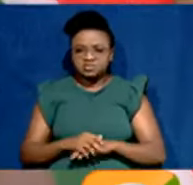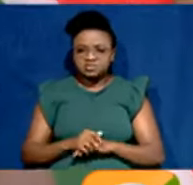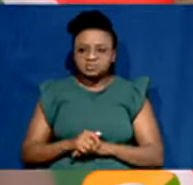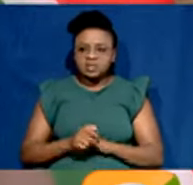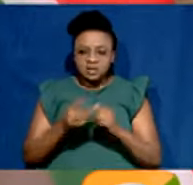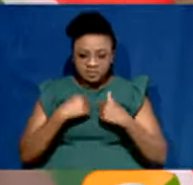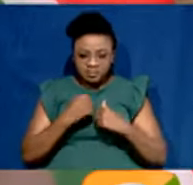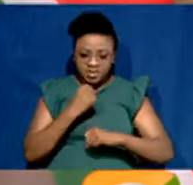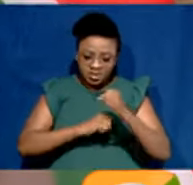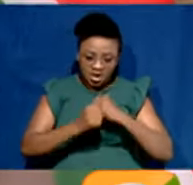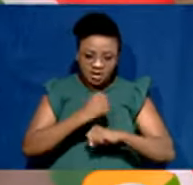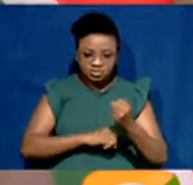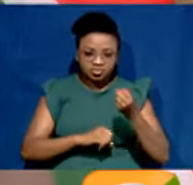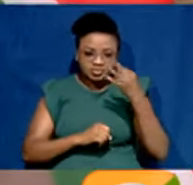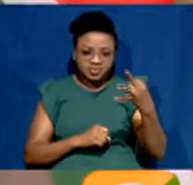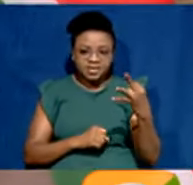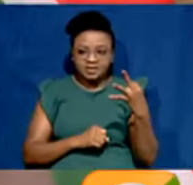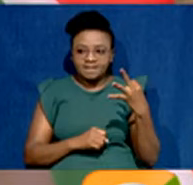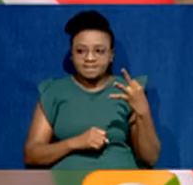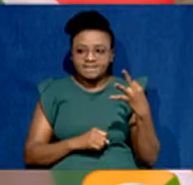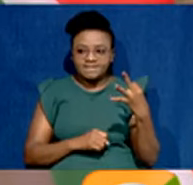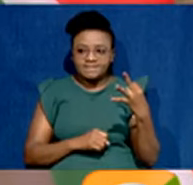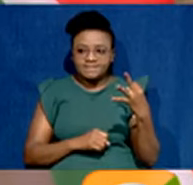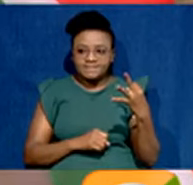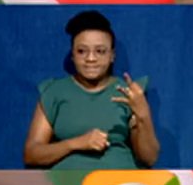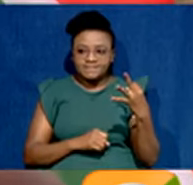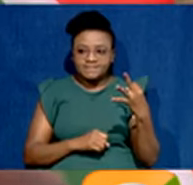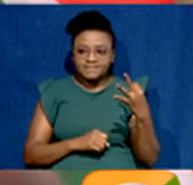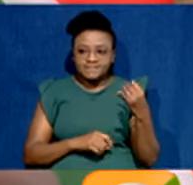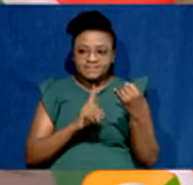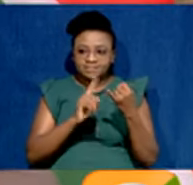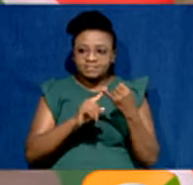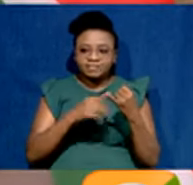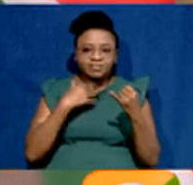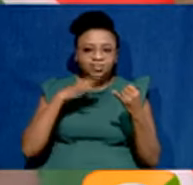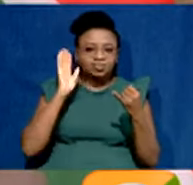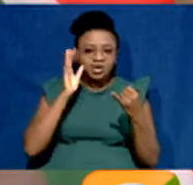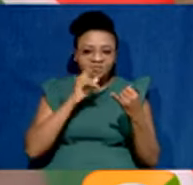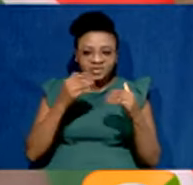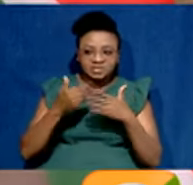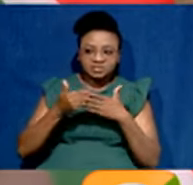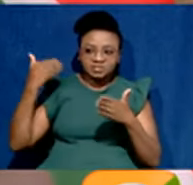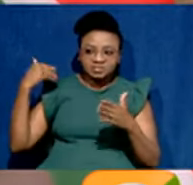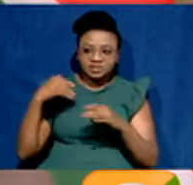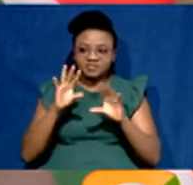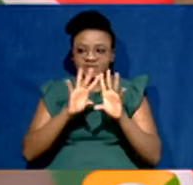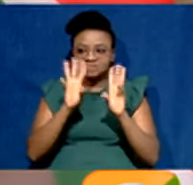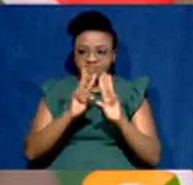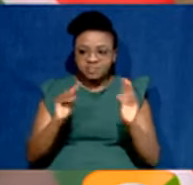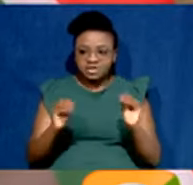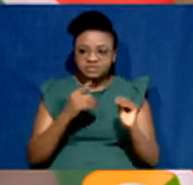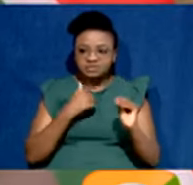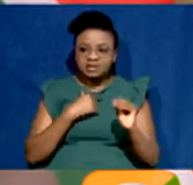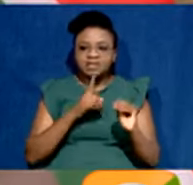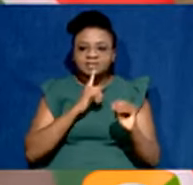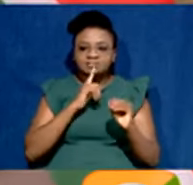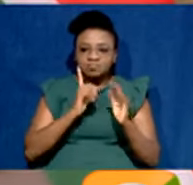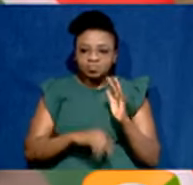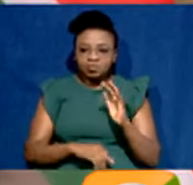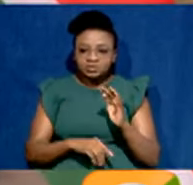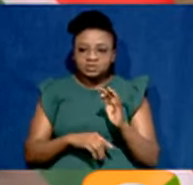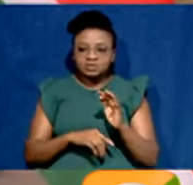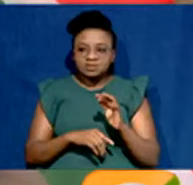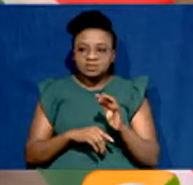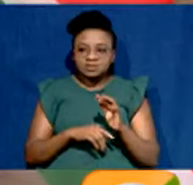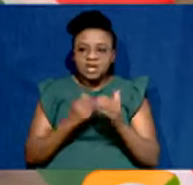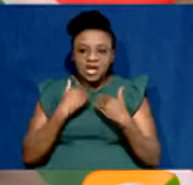Three things. Number one, you have heard me clearly. In the last budget, I said there are things